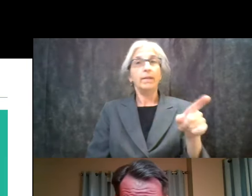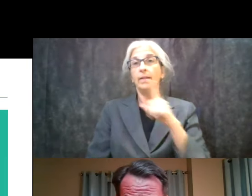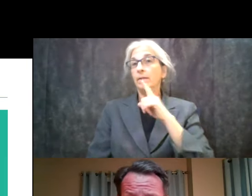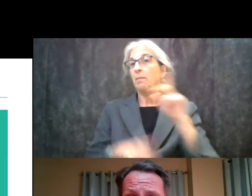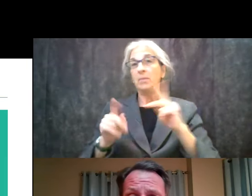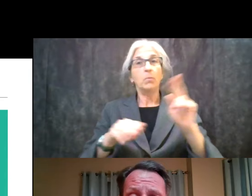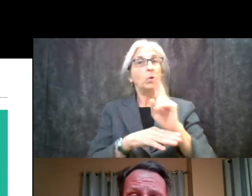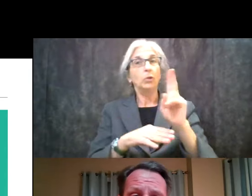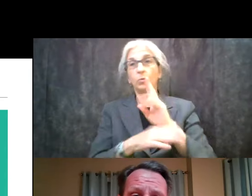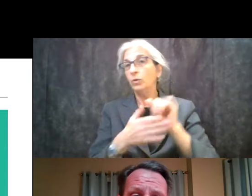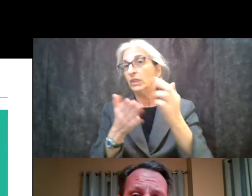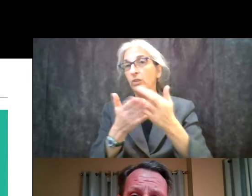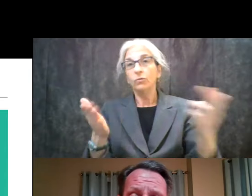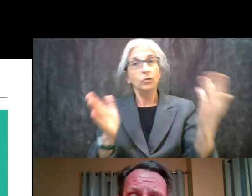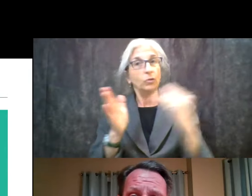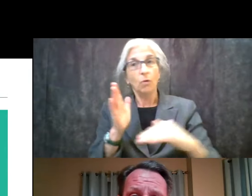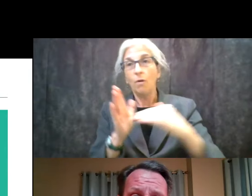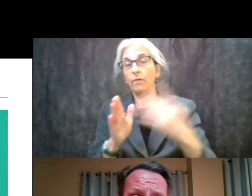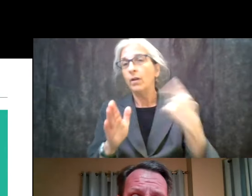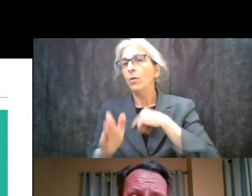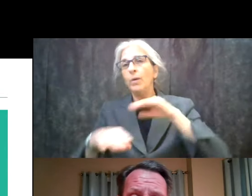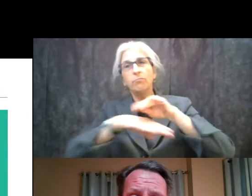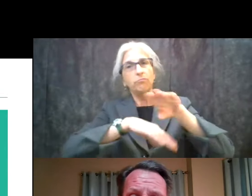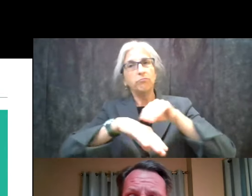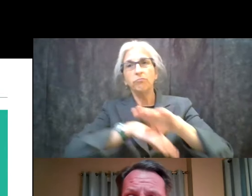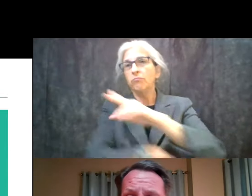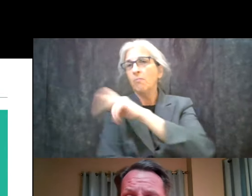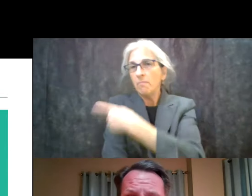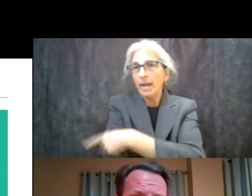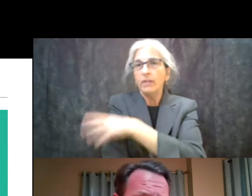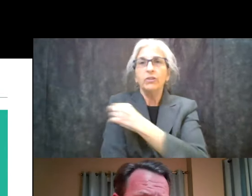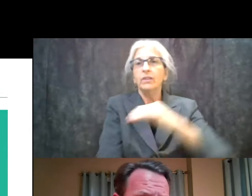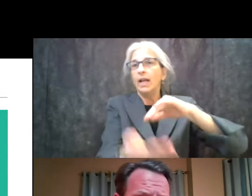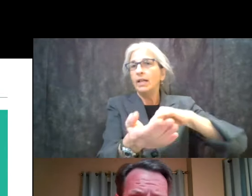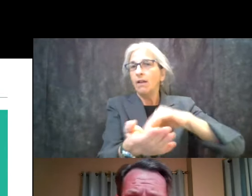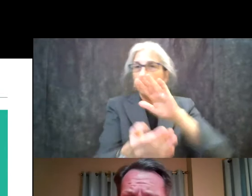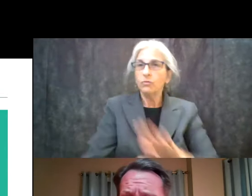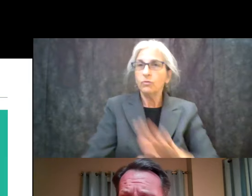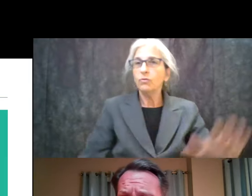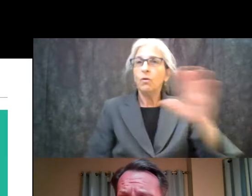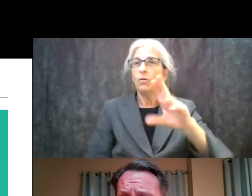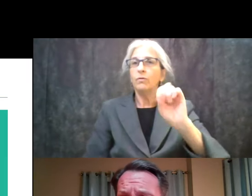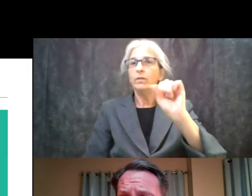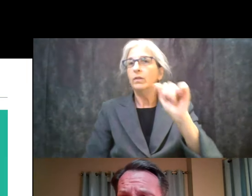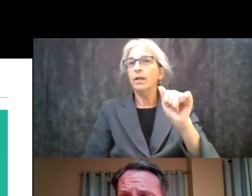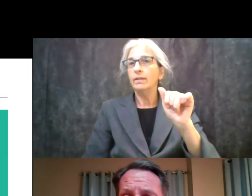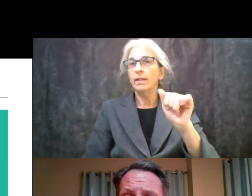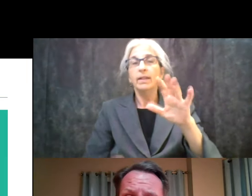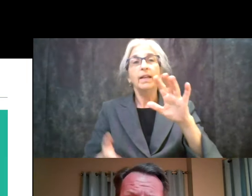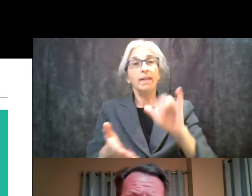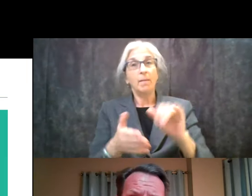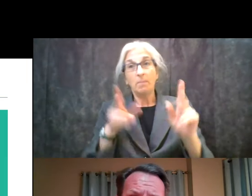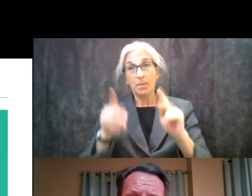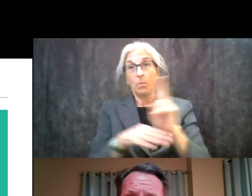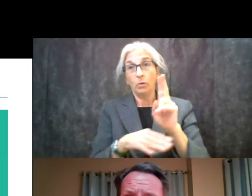We provide a lot of guidance to patients and caregivers throughout the country on a regular basis. These are heavily used.